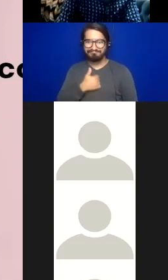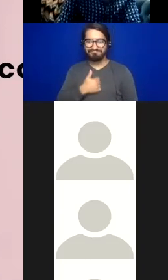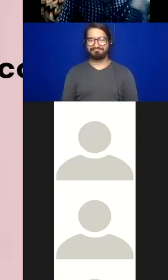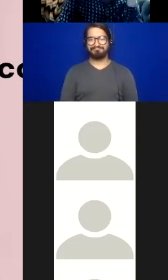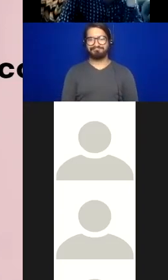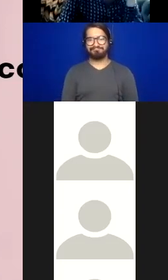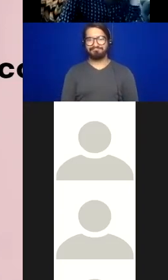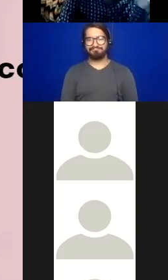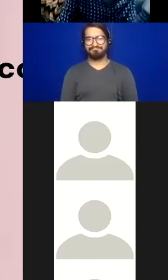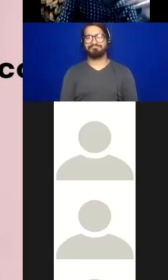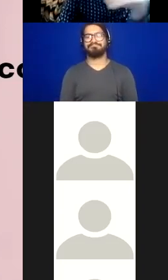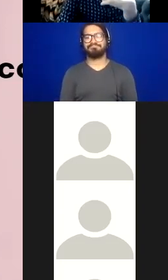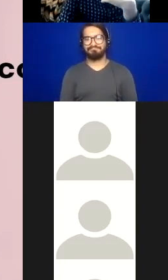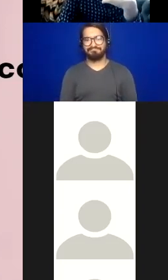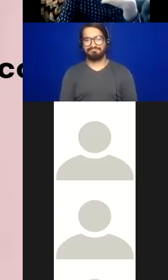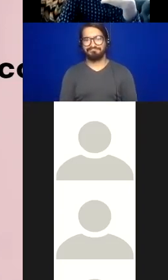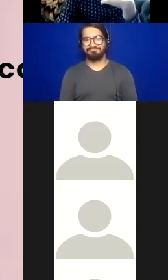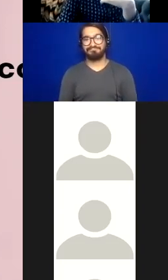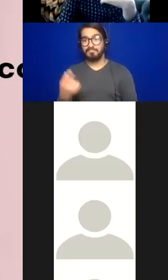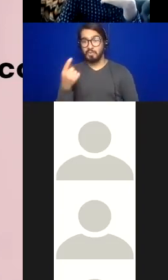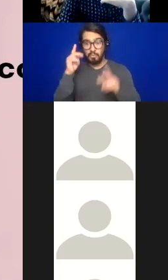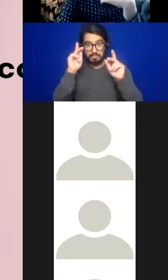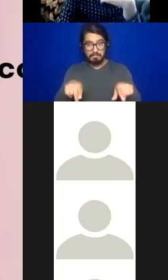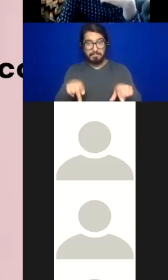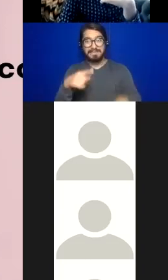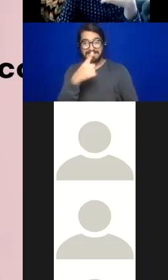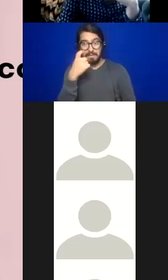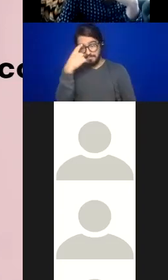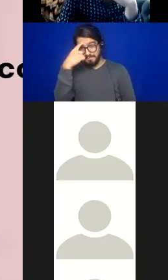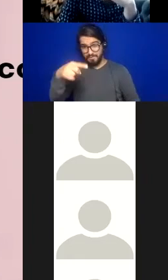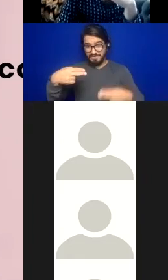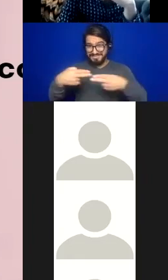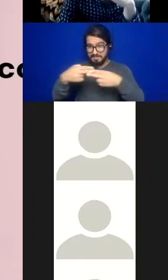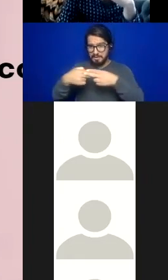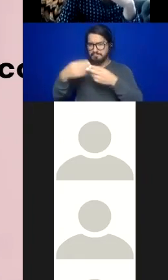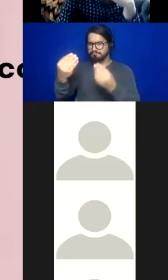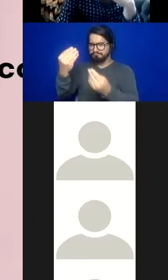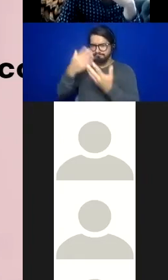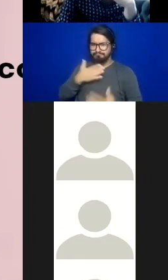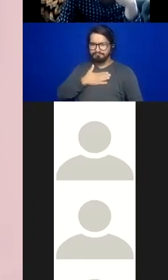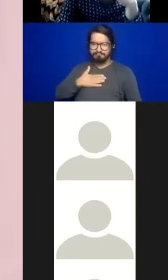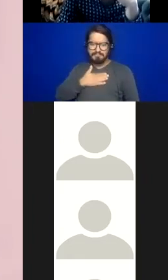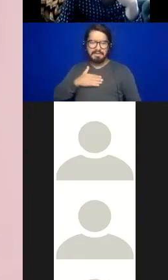Yeah, so y'all just asked me for my slides. Let me know how to send them and I am happy to do that.